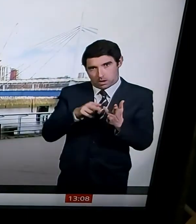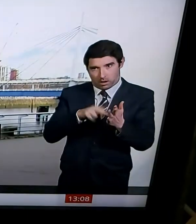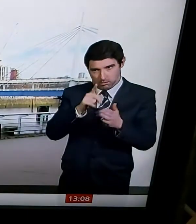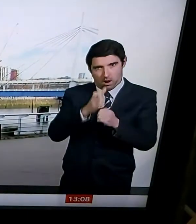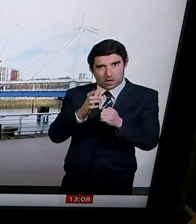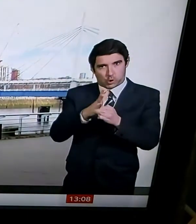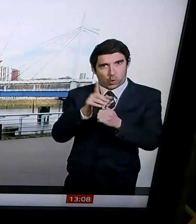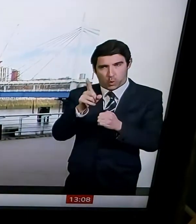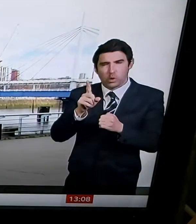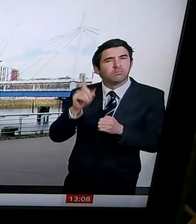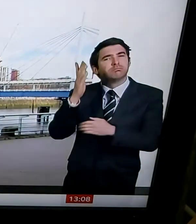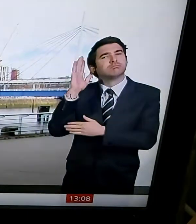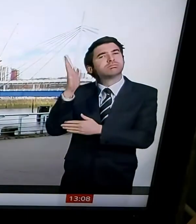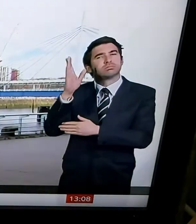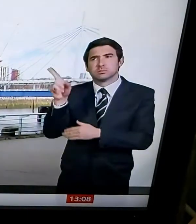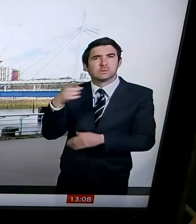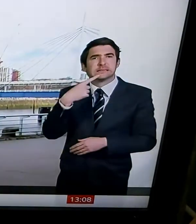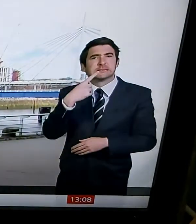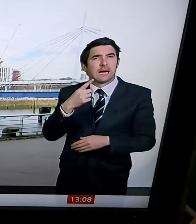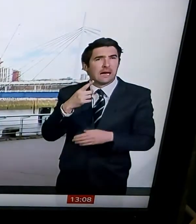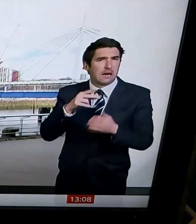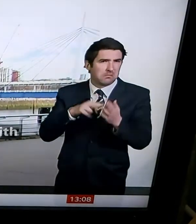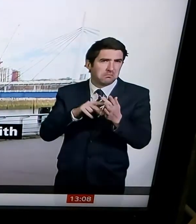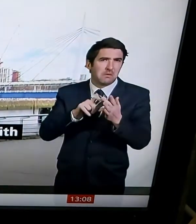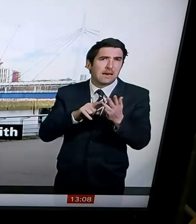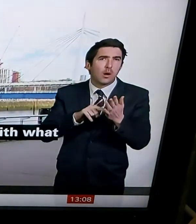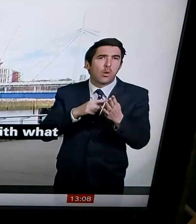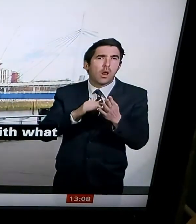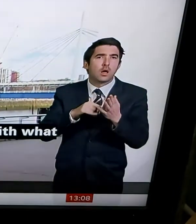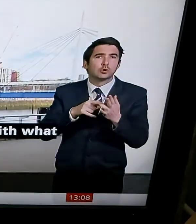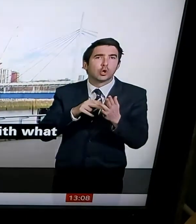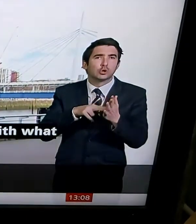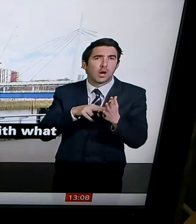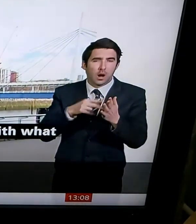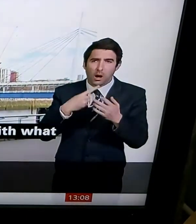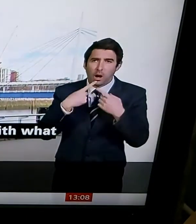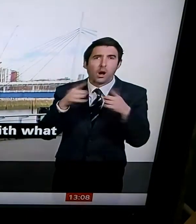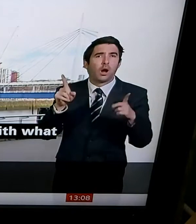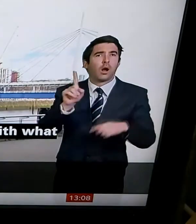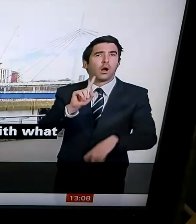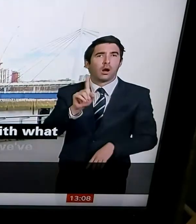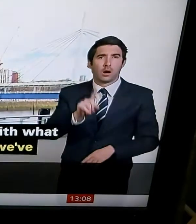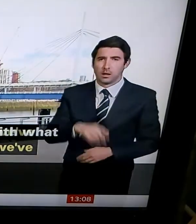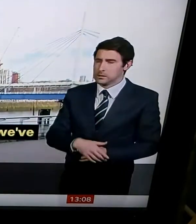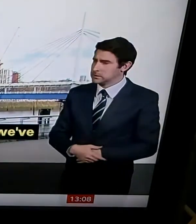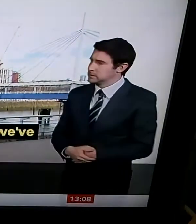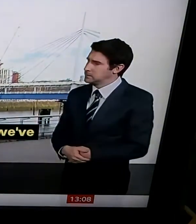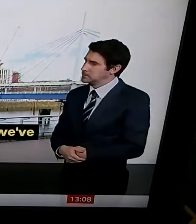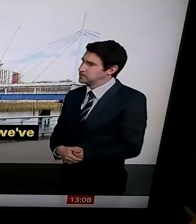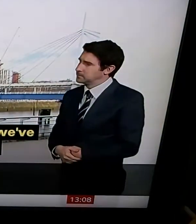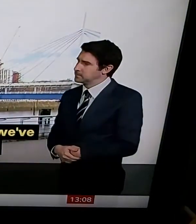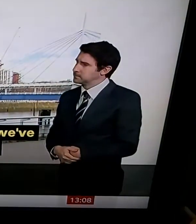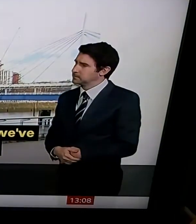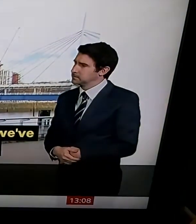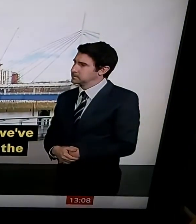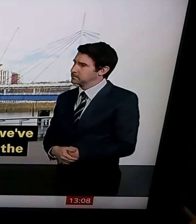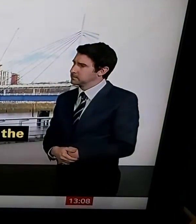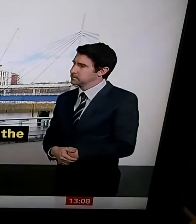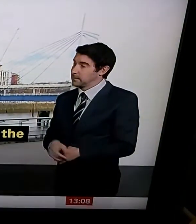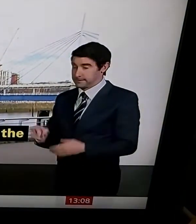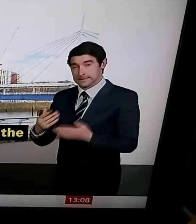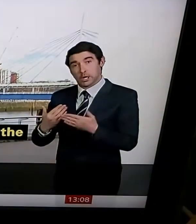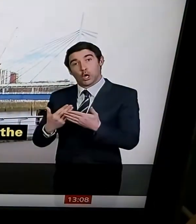date with what the First Minister said. Yes, we've been hearing more details in the last few minutes. The emergency legislation, the